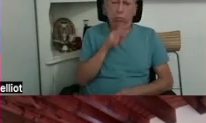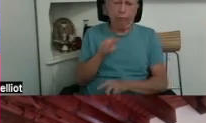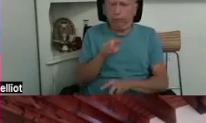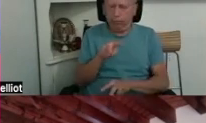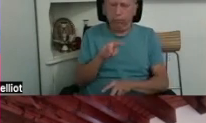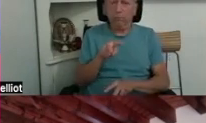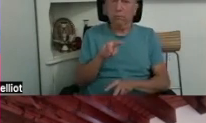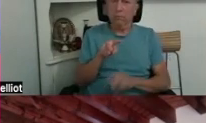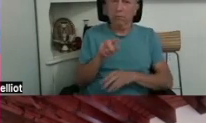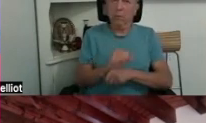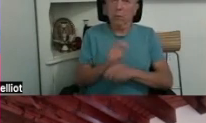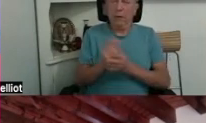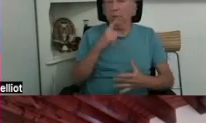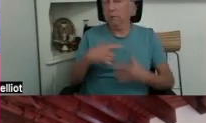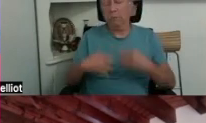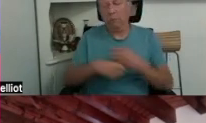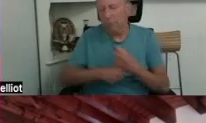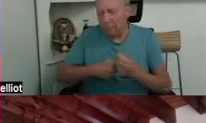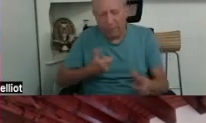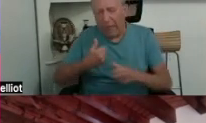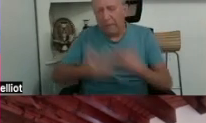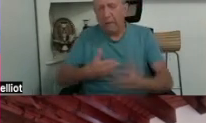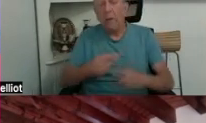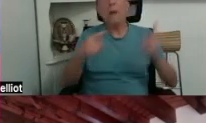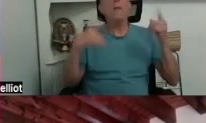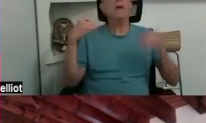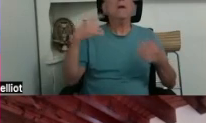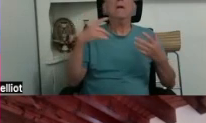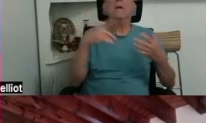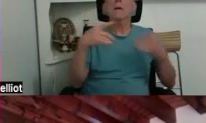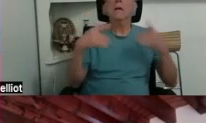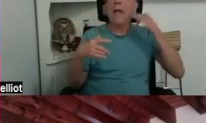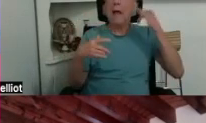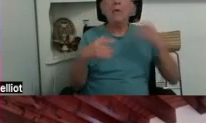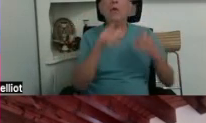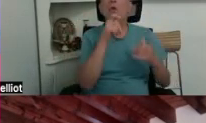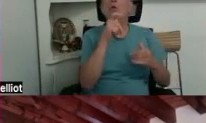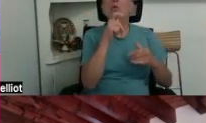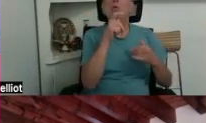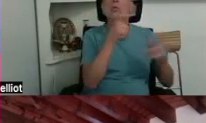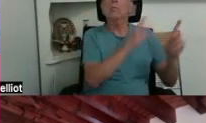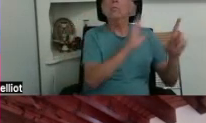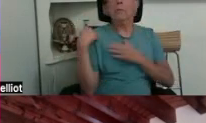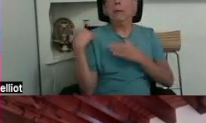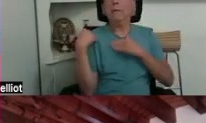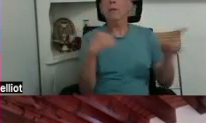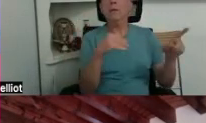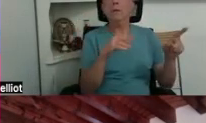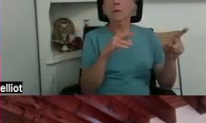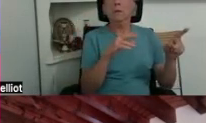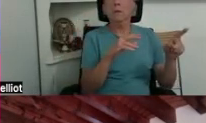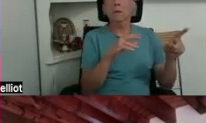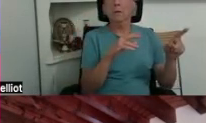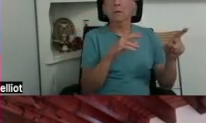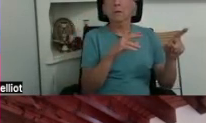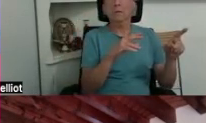I'm going to be very quick with this, but at the California state level, it's the Department of Industrial Relations, Division of Labor Standards